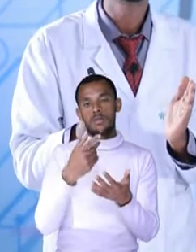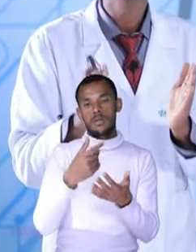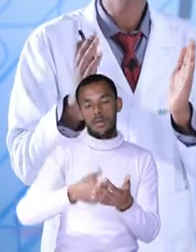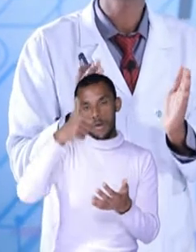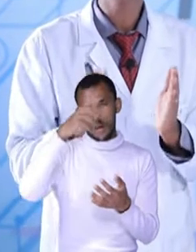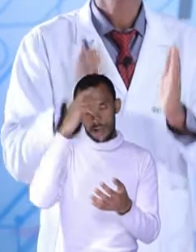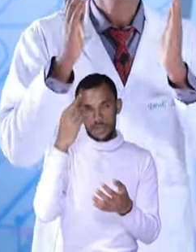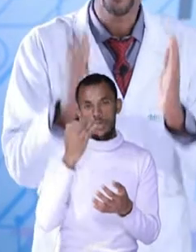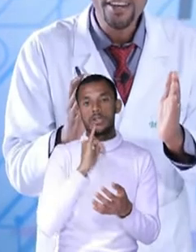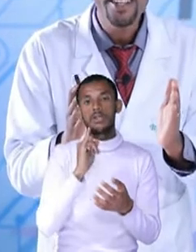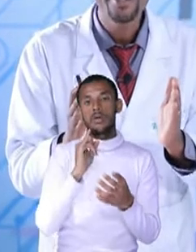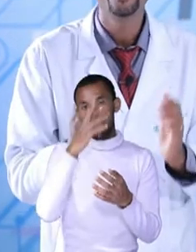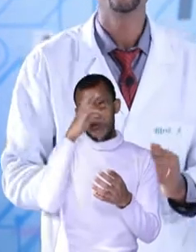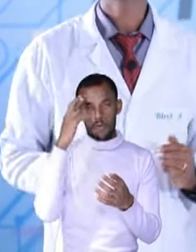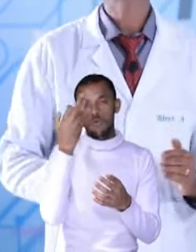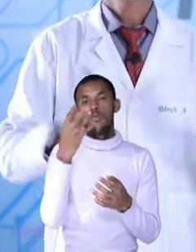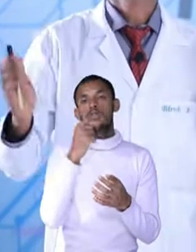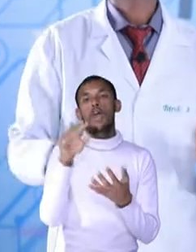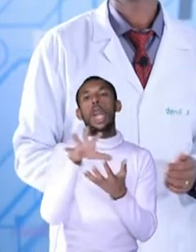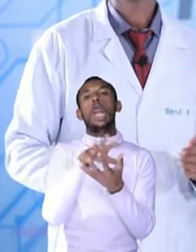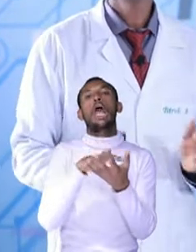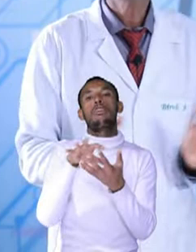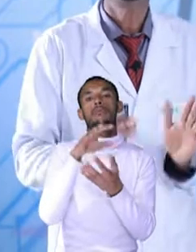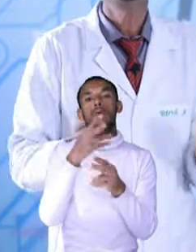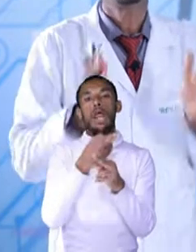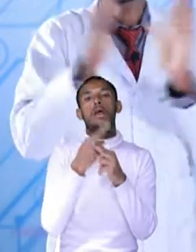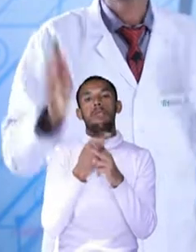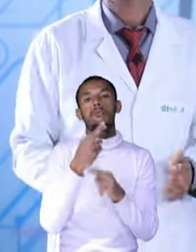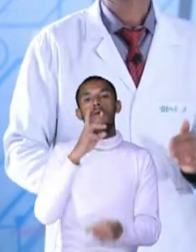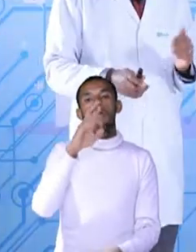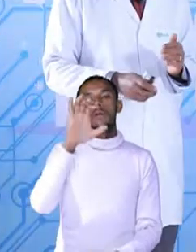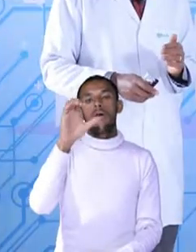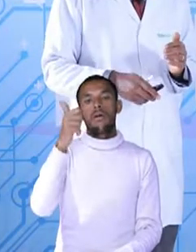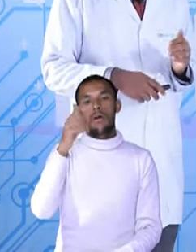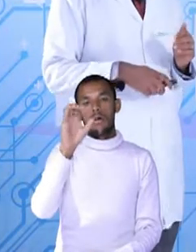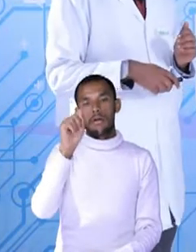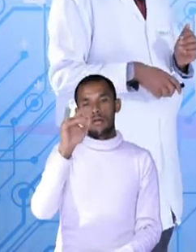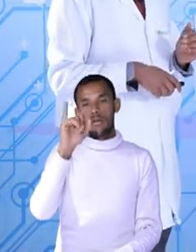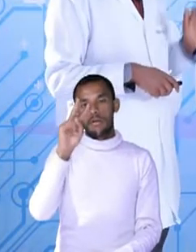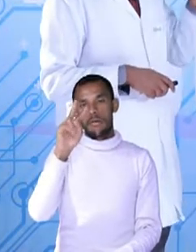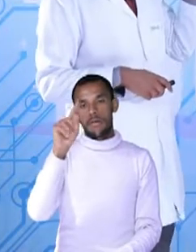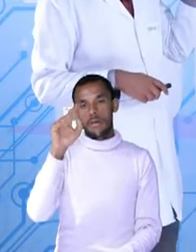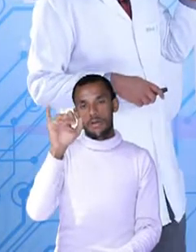what? Because of their reactivity. The only difference is reactivity.